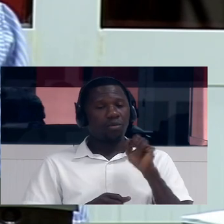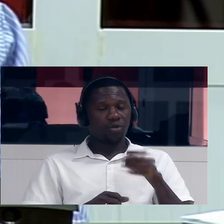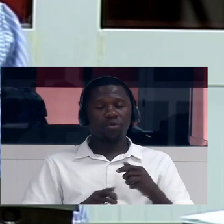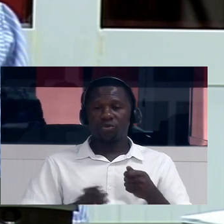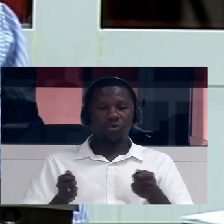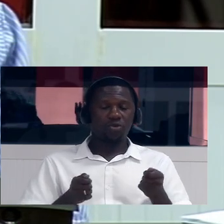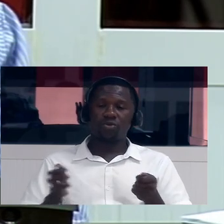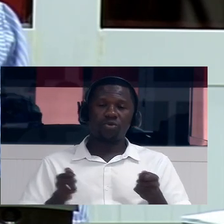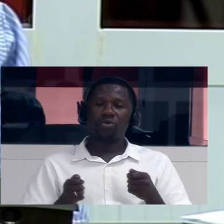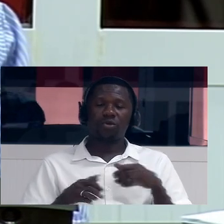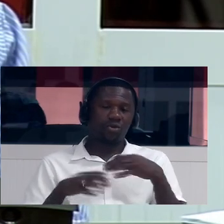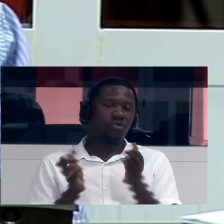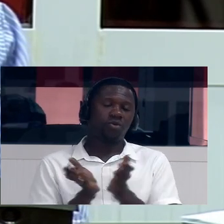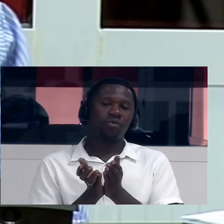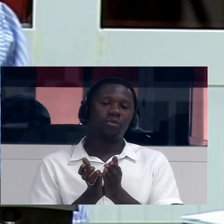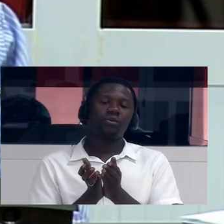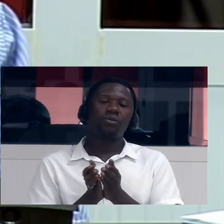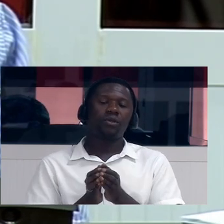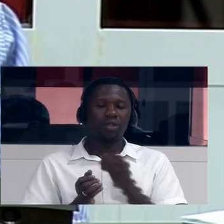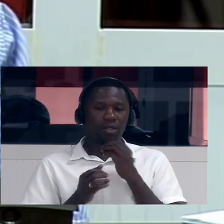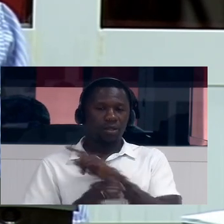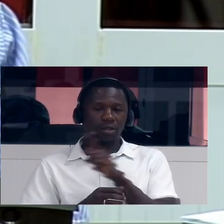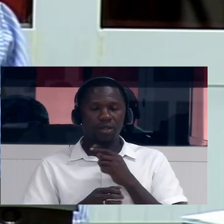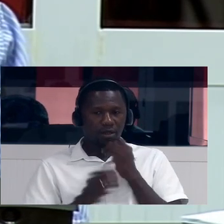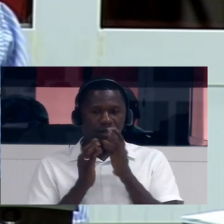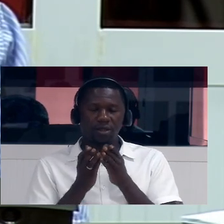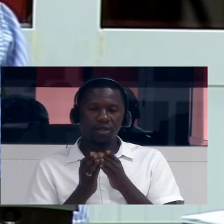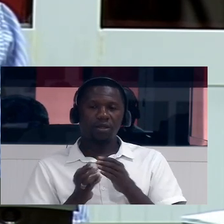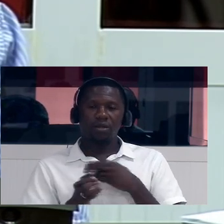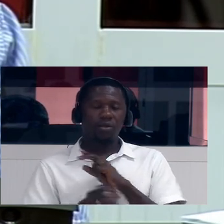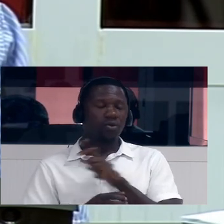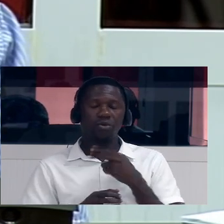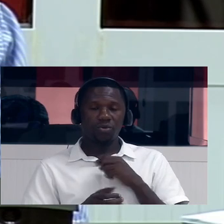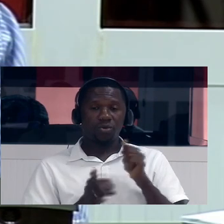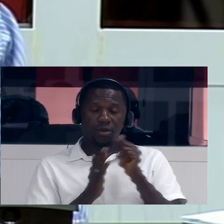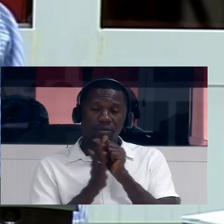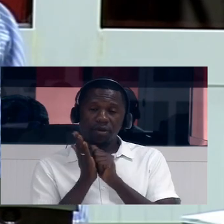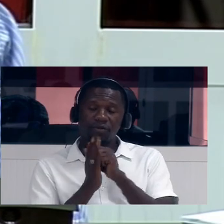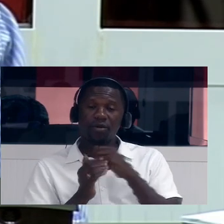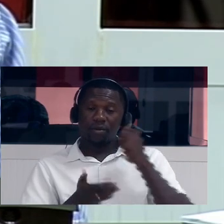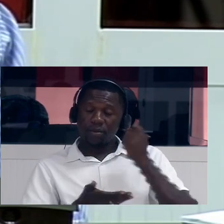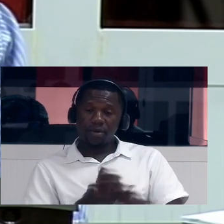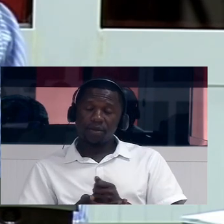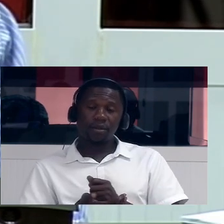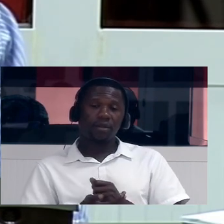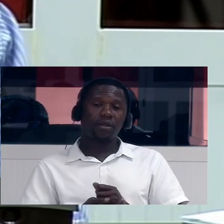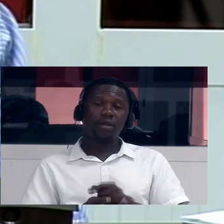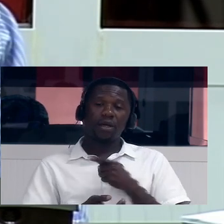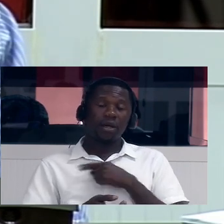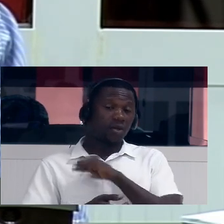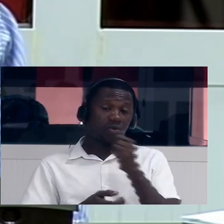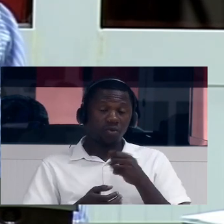it. And they said, well, they were not going to apply for a permit. I said, well, if you're not going to apply for a permit and